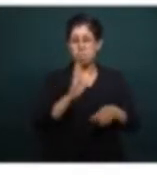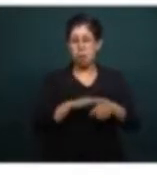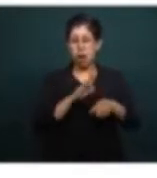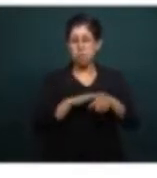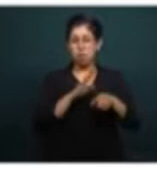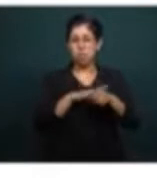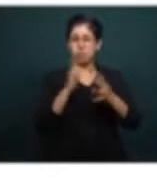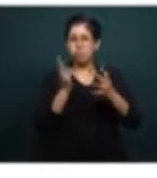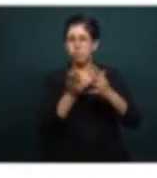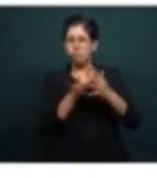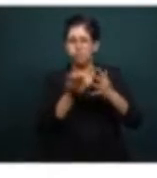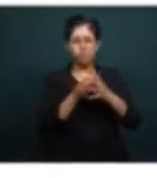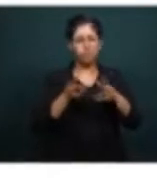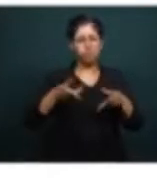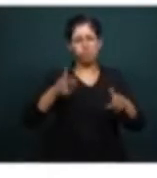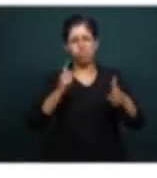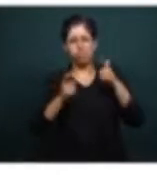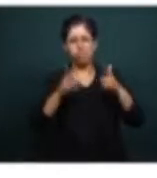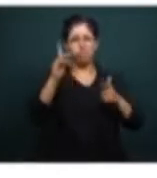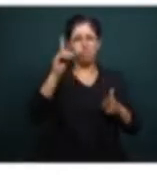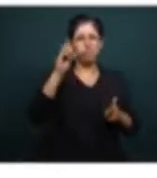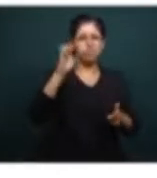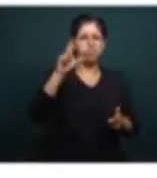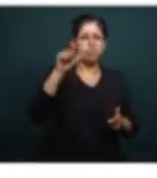And they're the ones that have the most